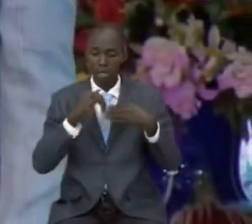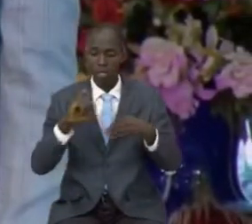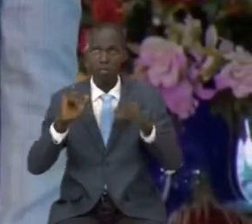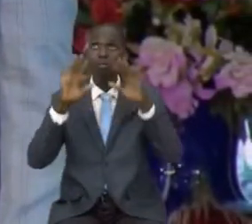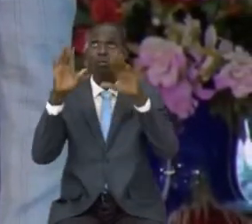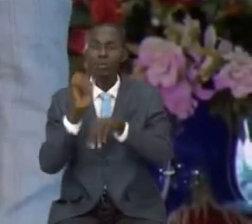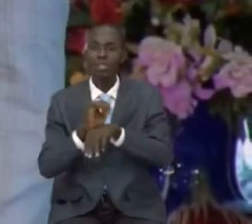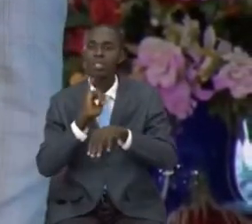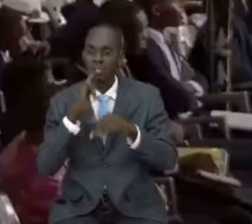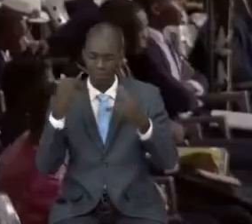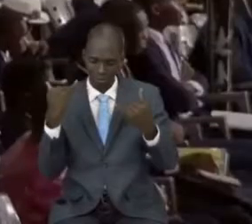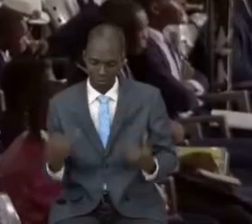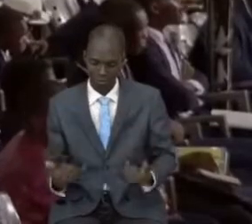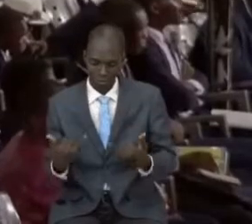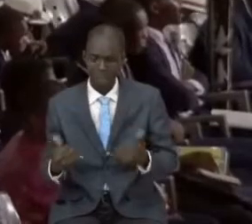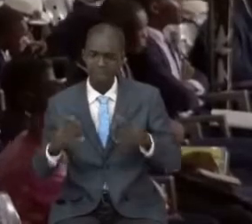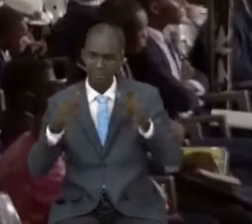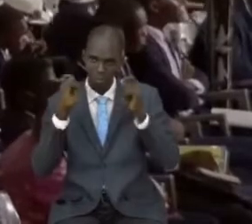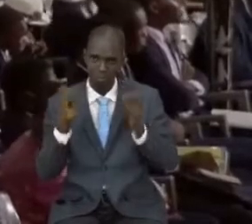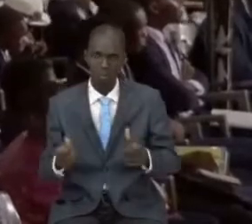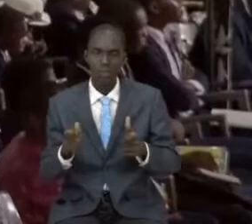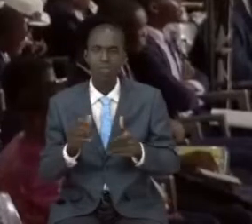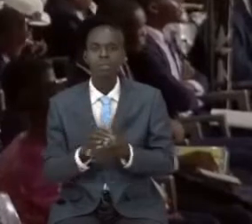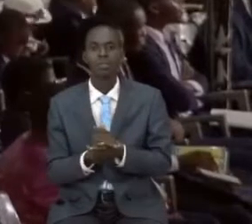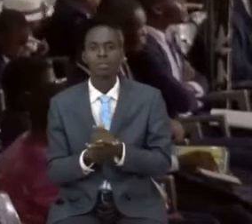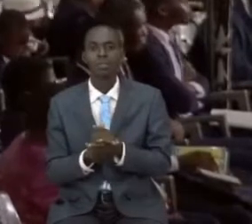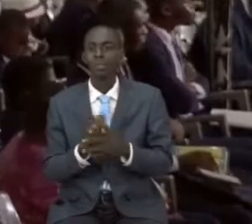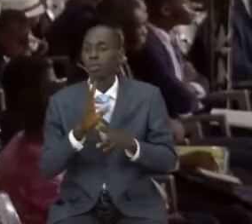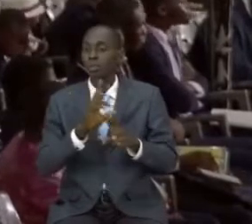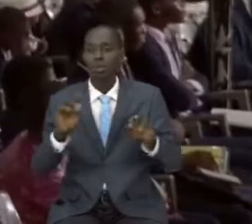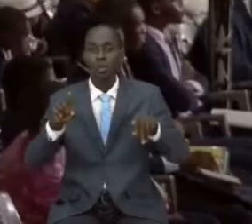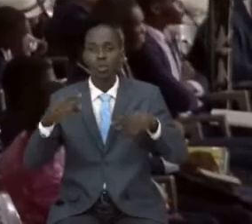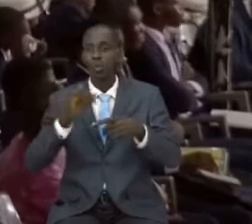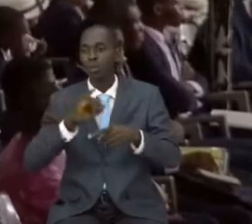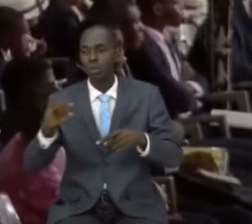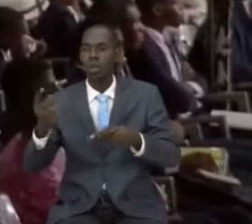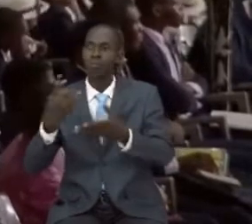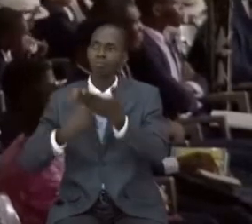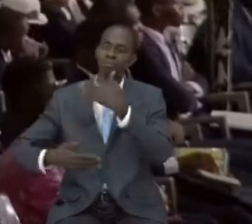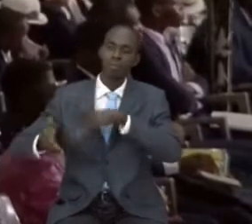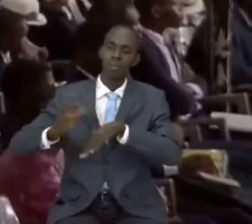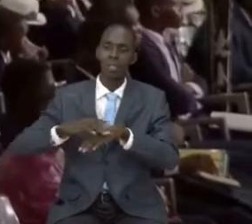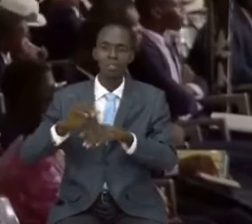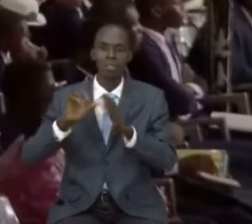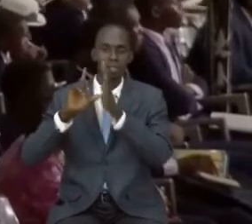tonight is immediate. No going and then coming back.